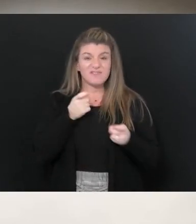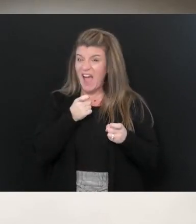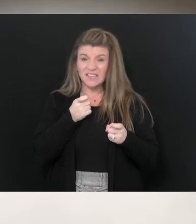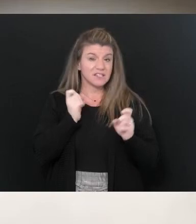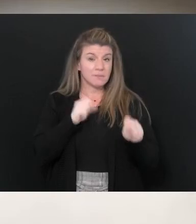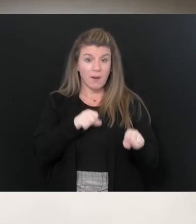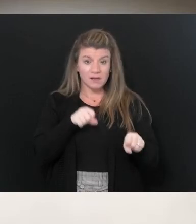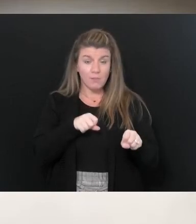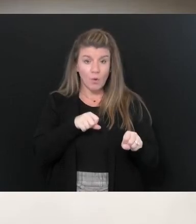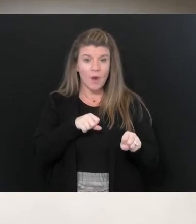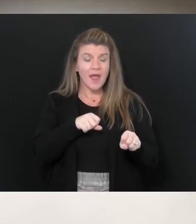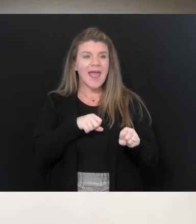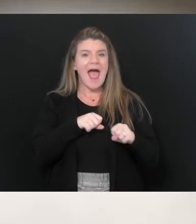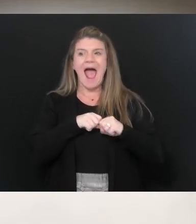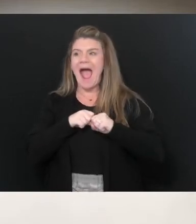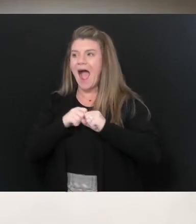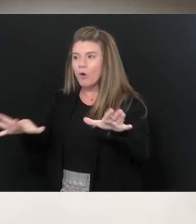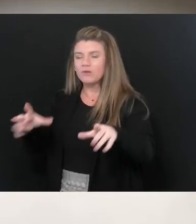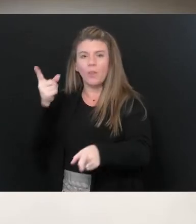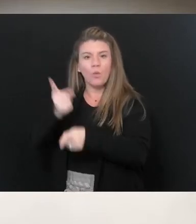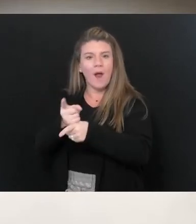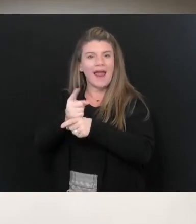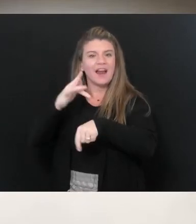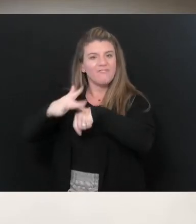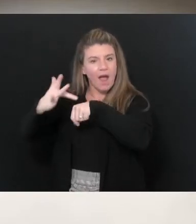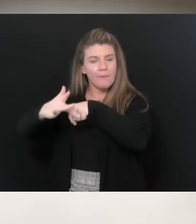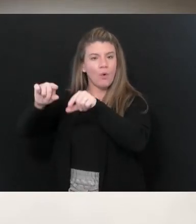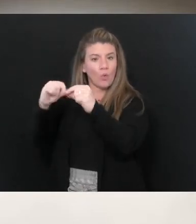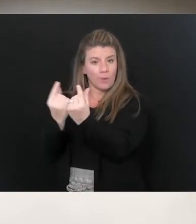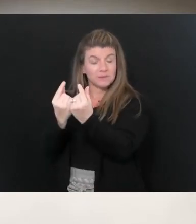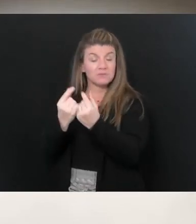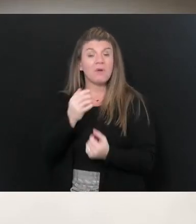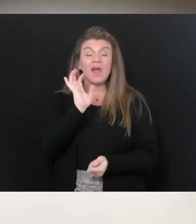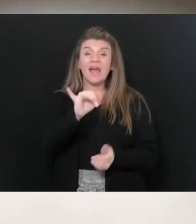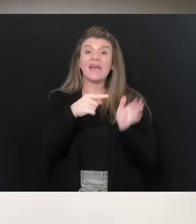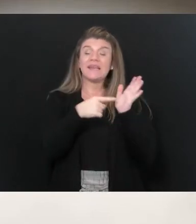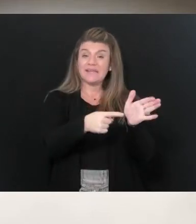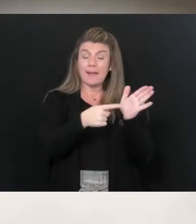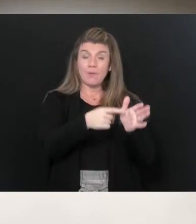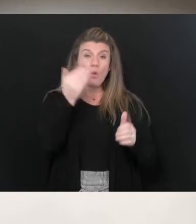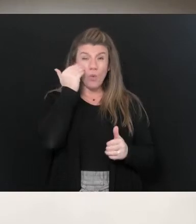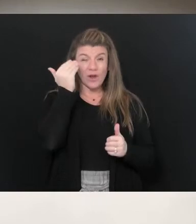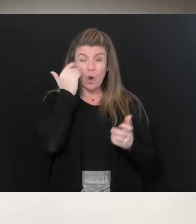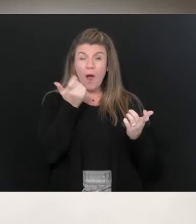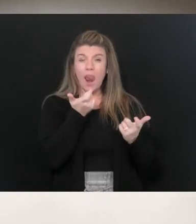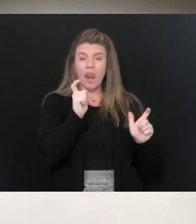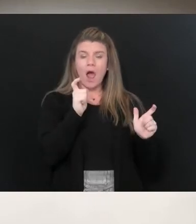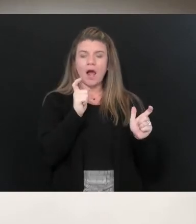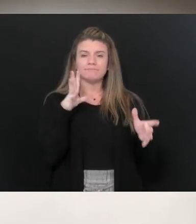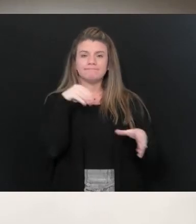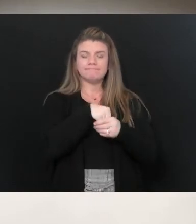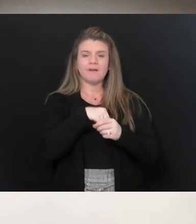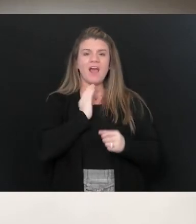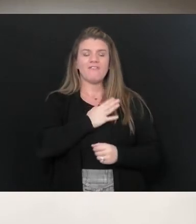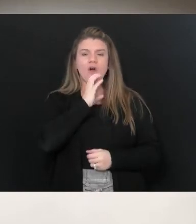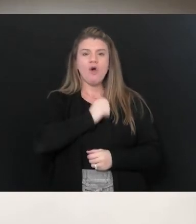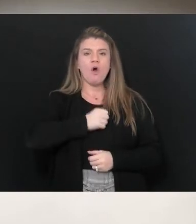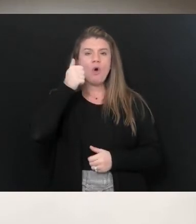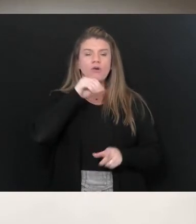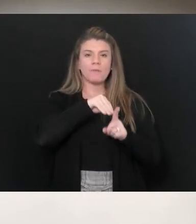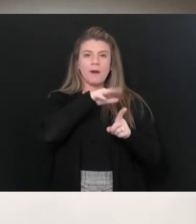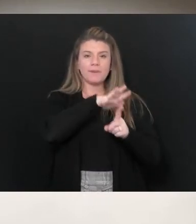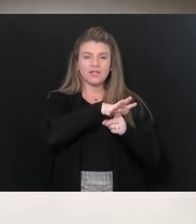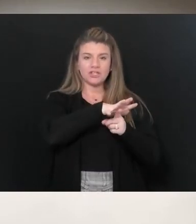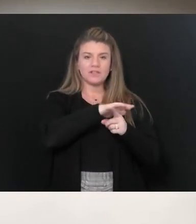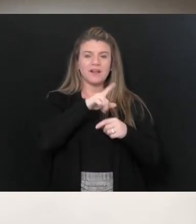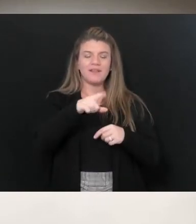most available groups. A good example is we know that a large portion of the older population are served by